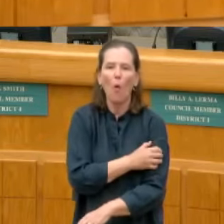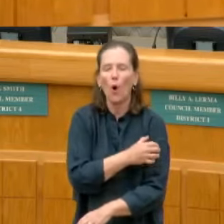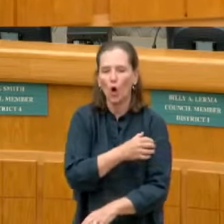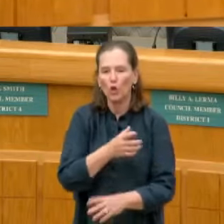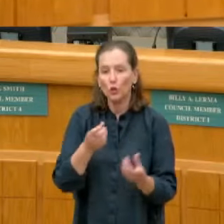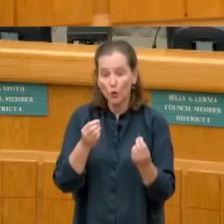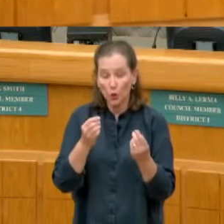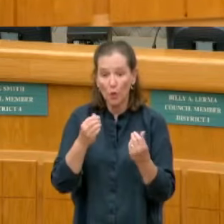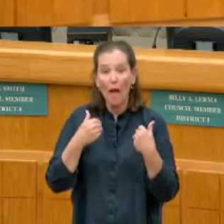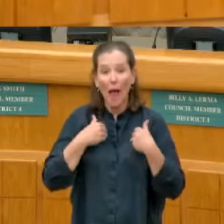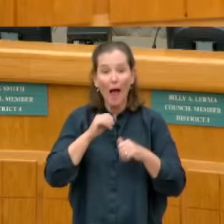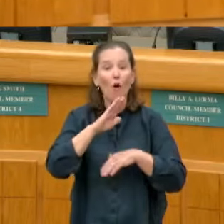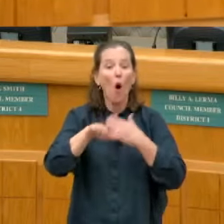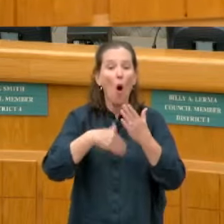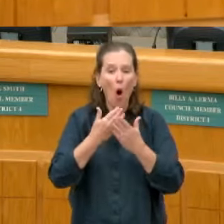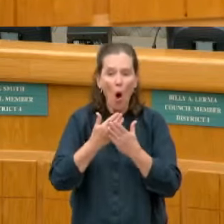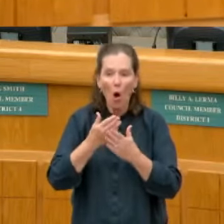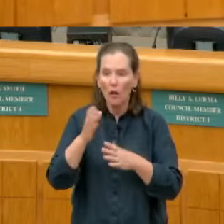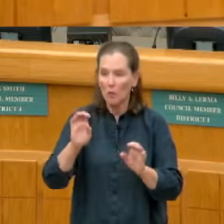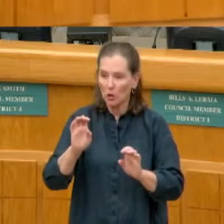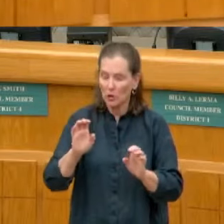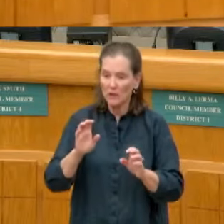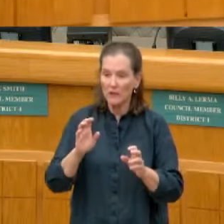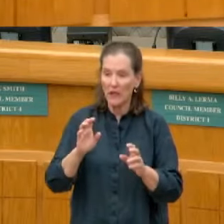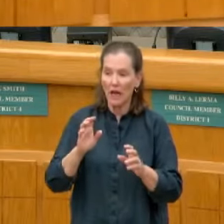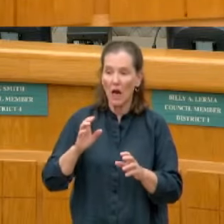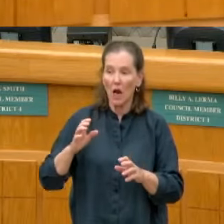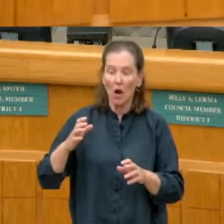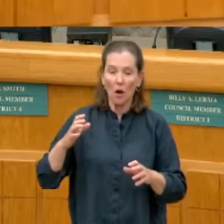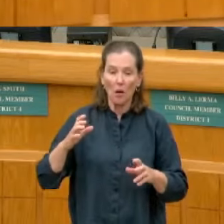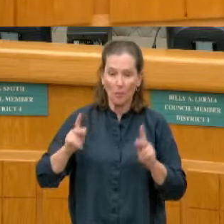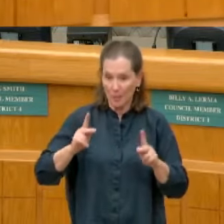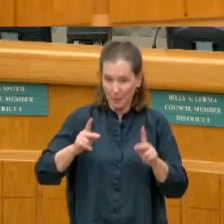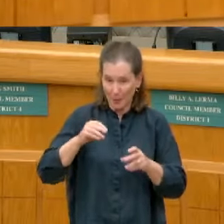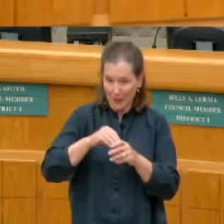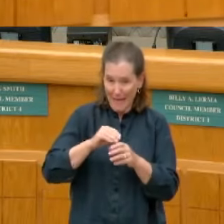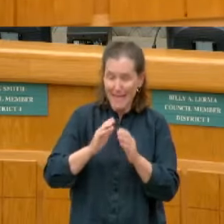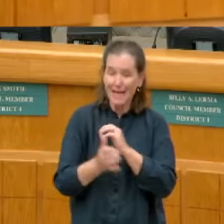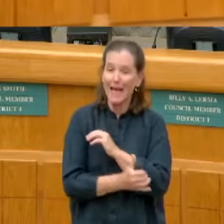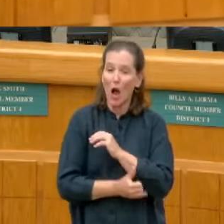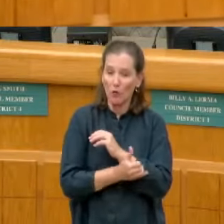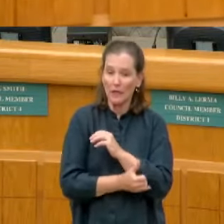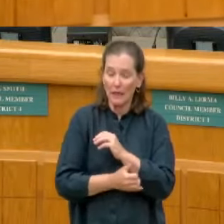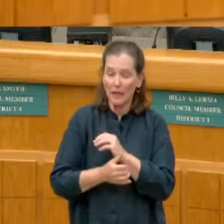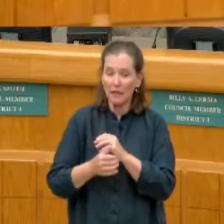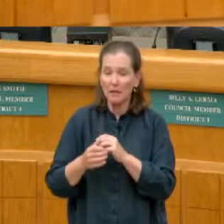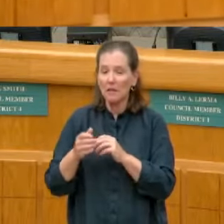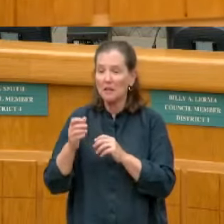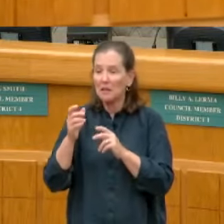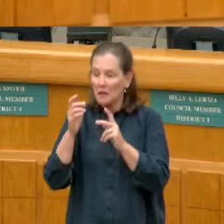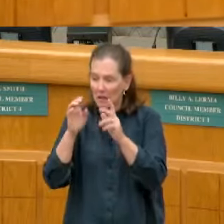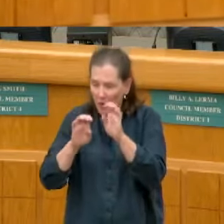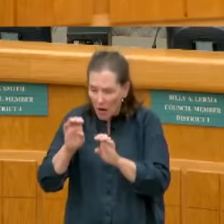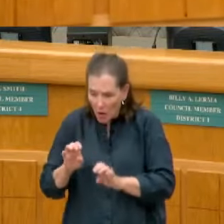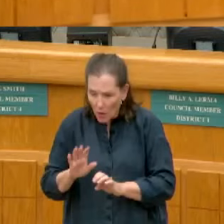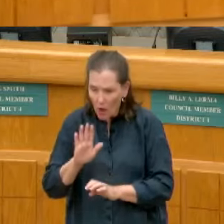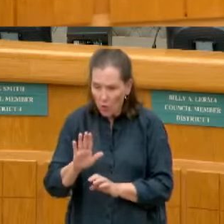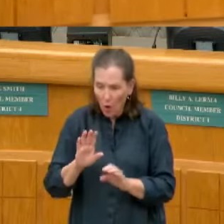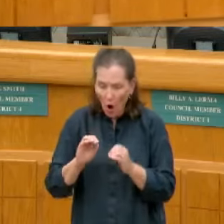officials evaluate their departments and determine which of the employees could execute their job functions